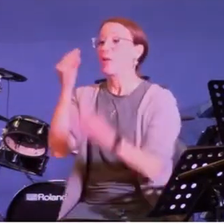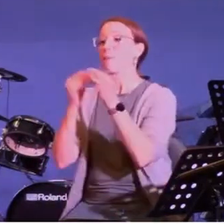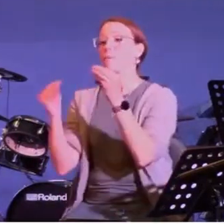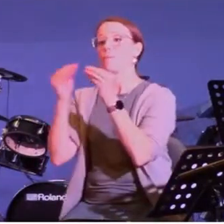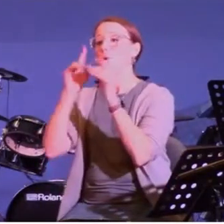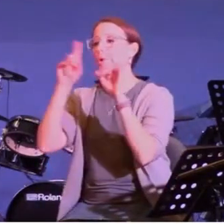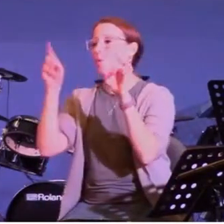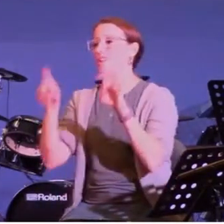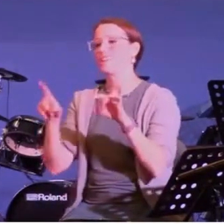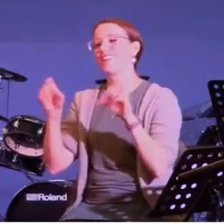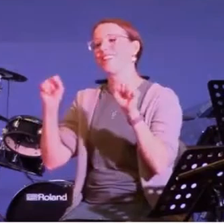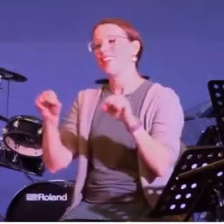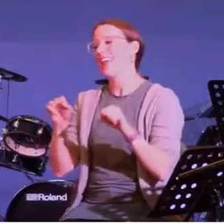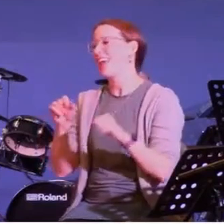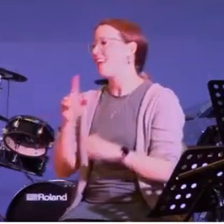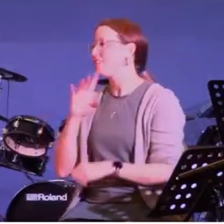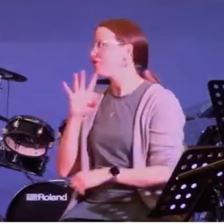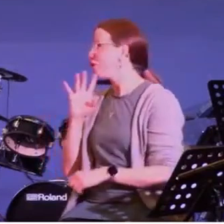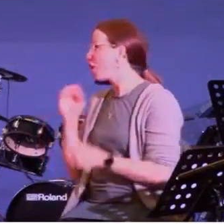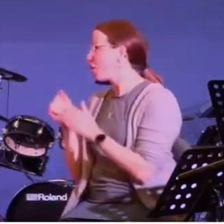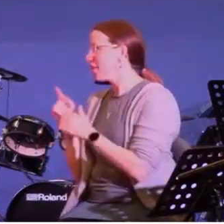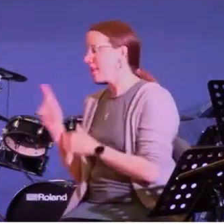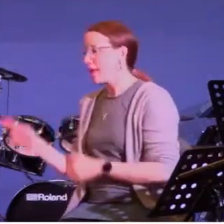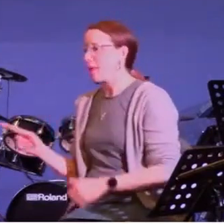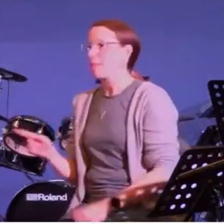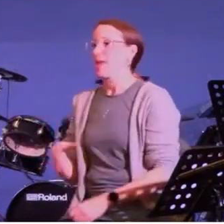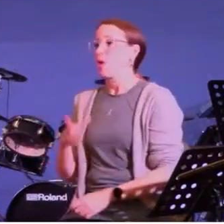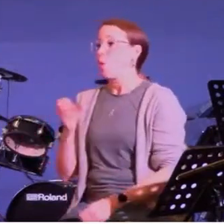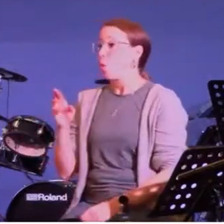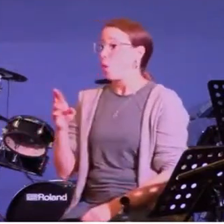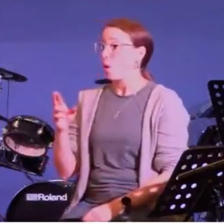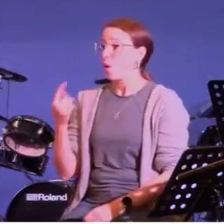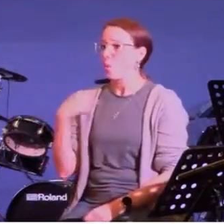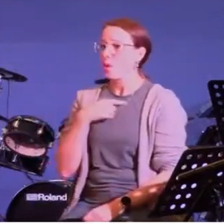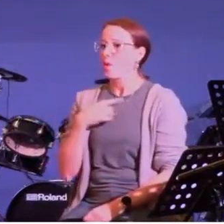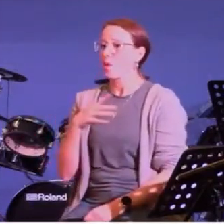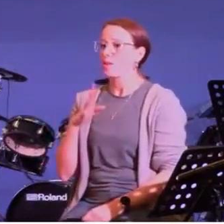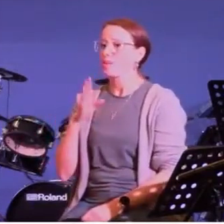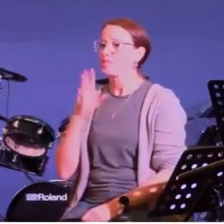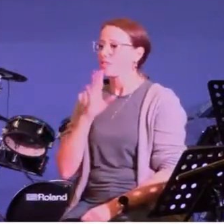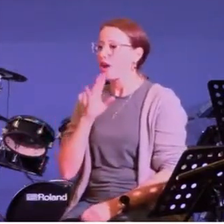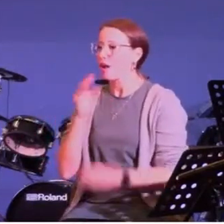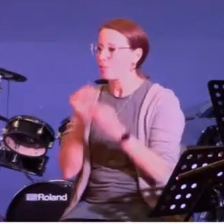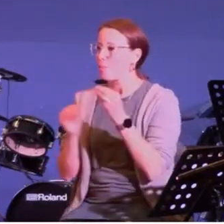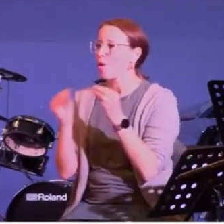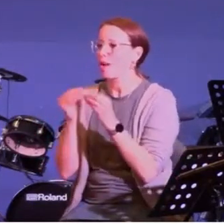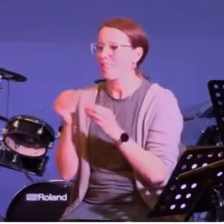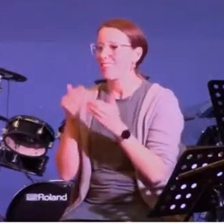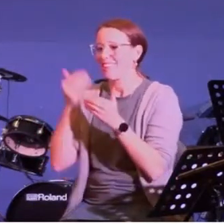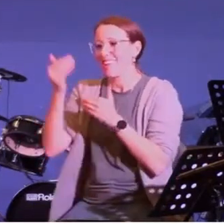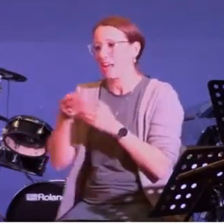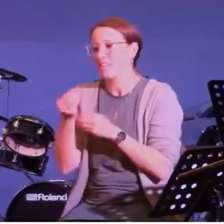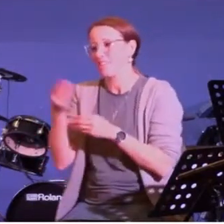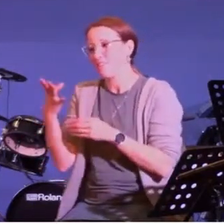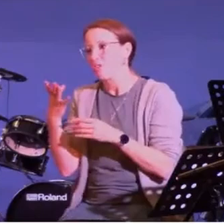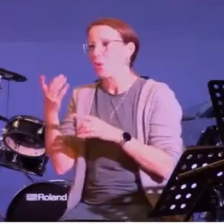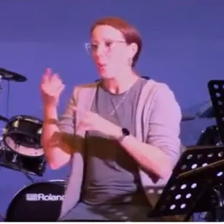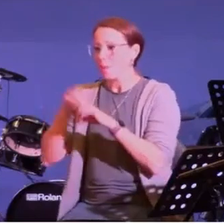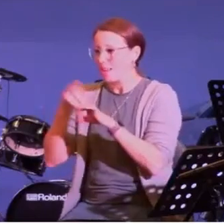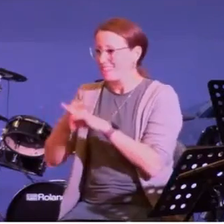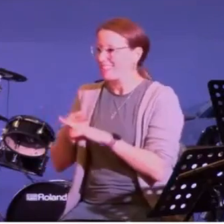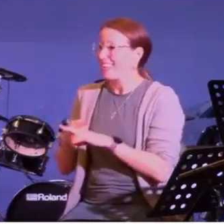got plenty of time to talk through this. You'll hear more about it in the coming months as we prepare for the launch. And so, again, the sayonara